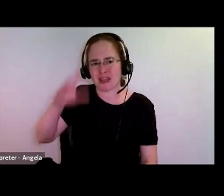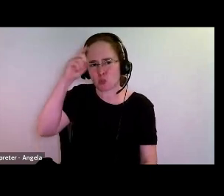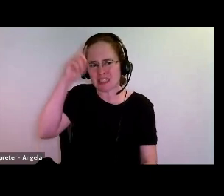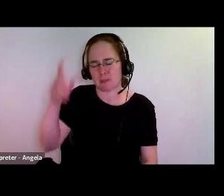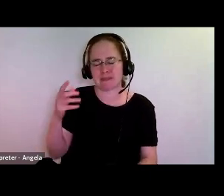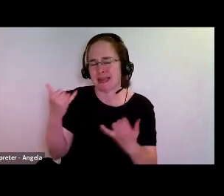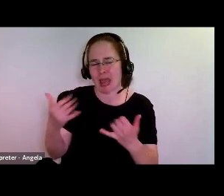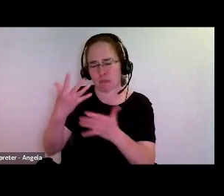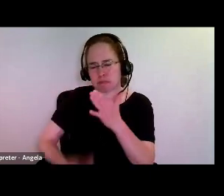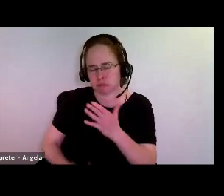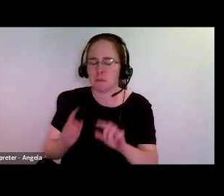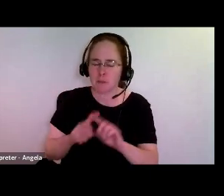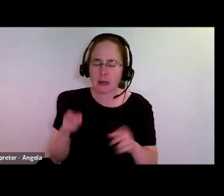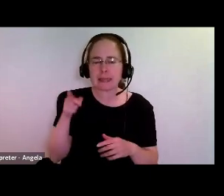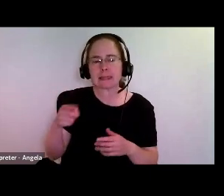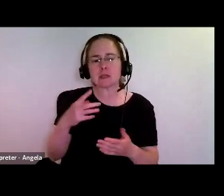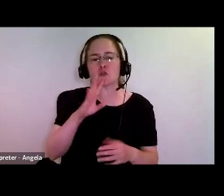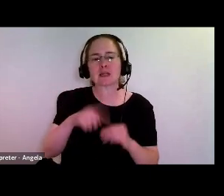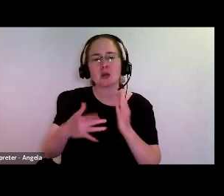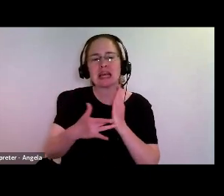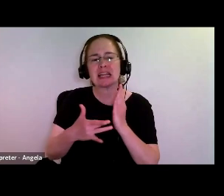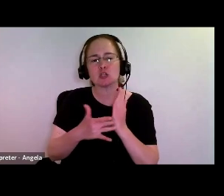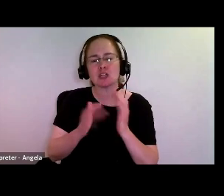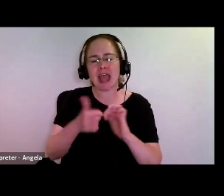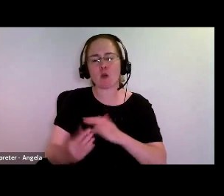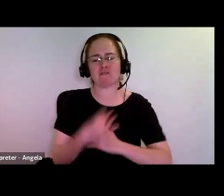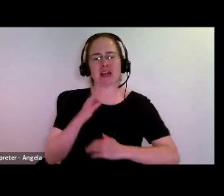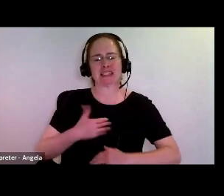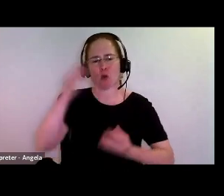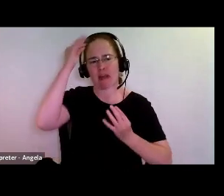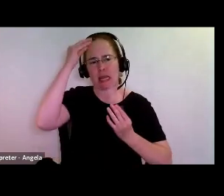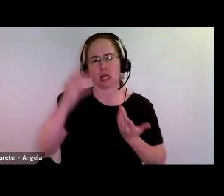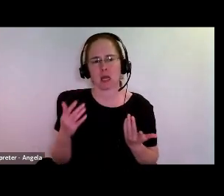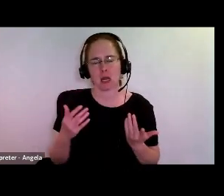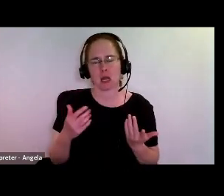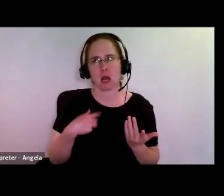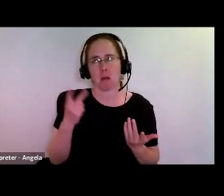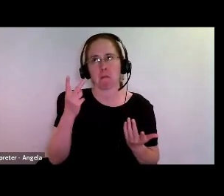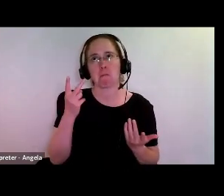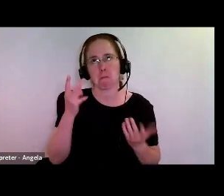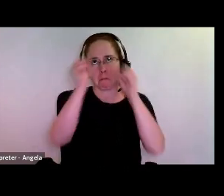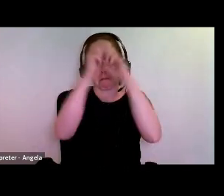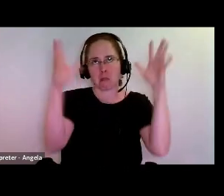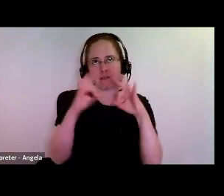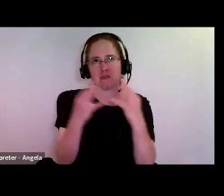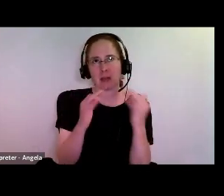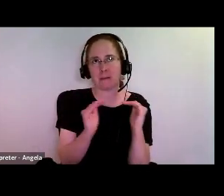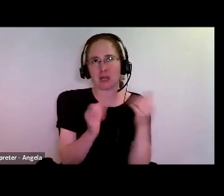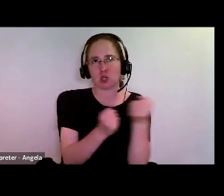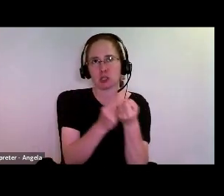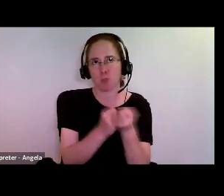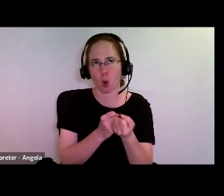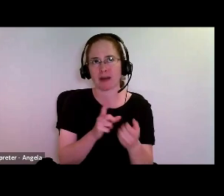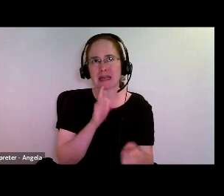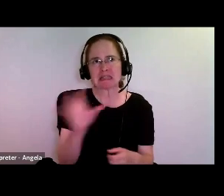us, but he talked about technology and how it affects our way of thinking. And I think of family peer support as a kind